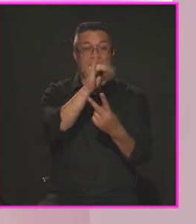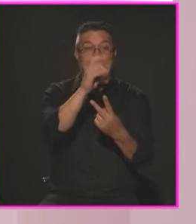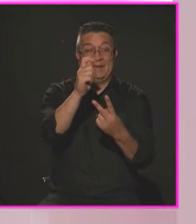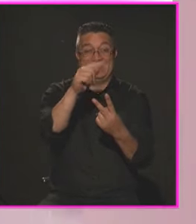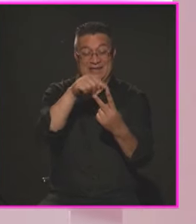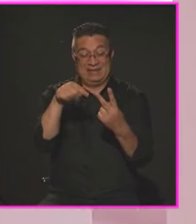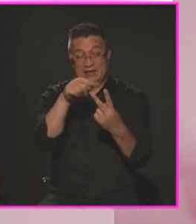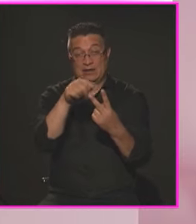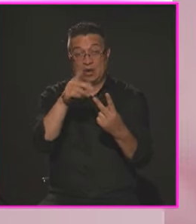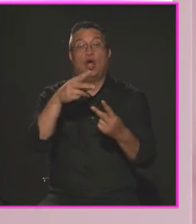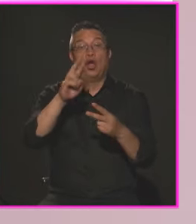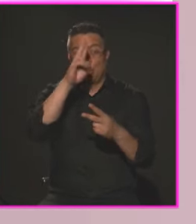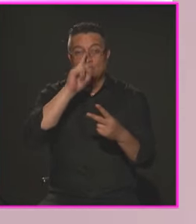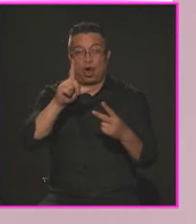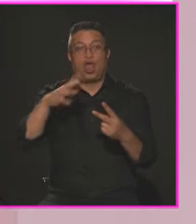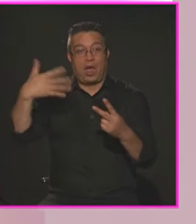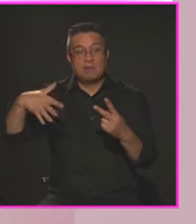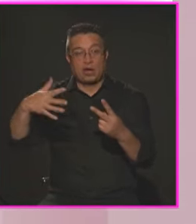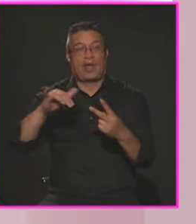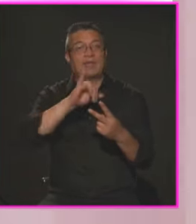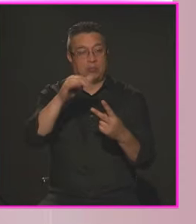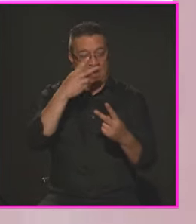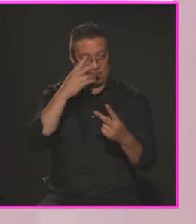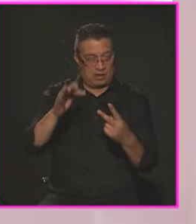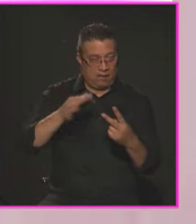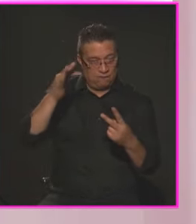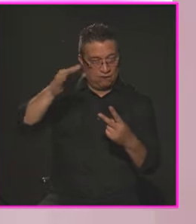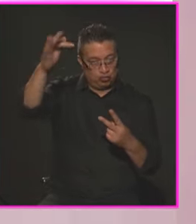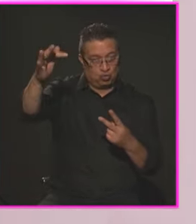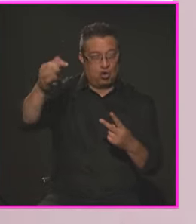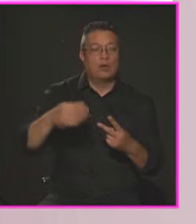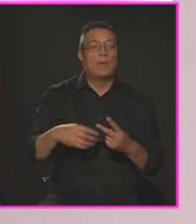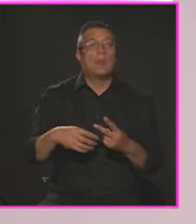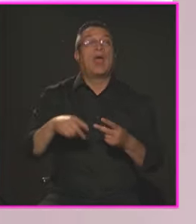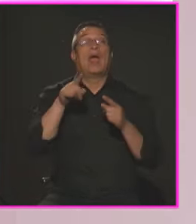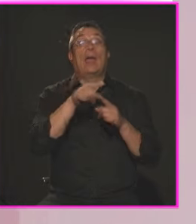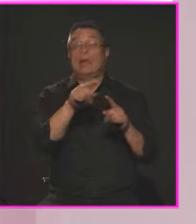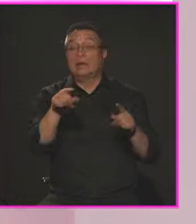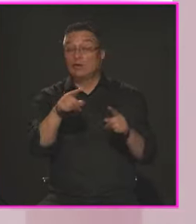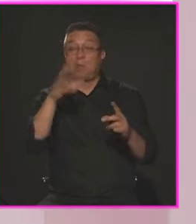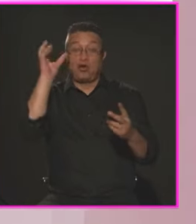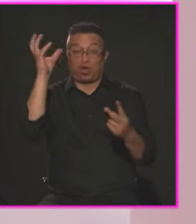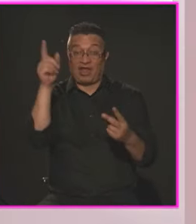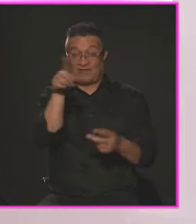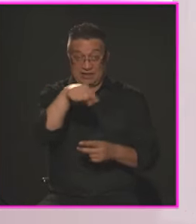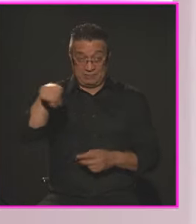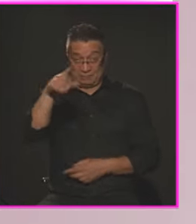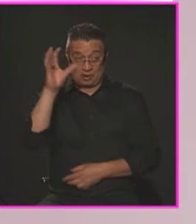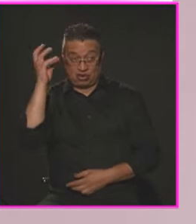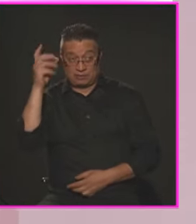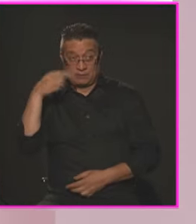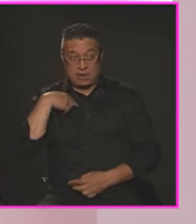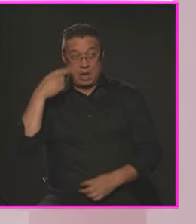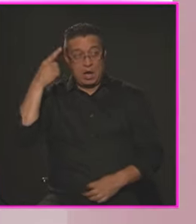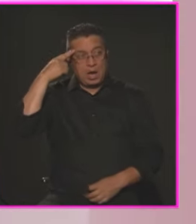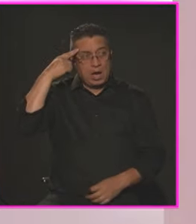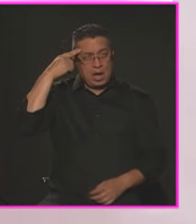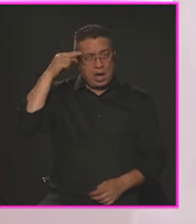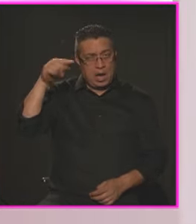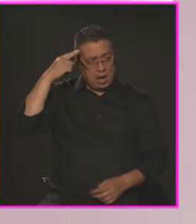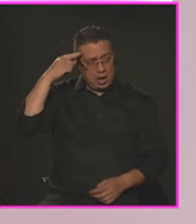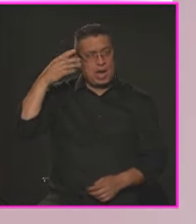future. Of course, Stern and Gerlach did not know what it would be useful for, but they understood it was an important stuff, and